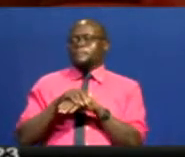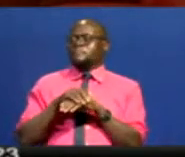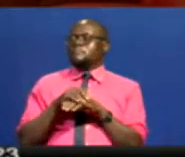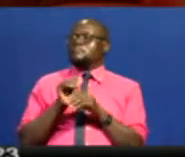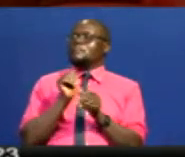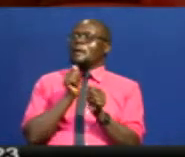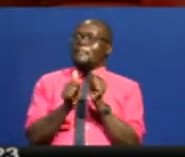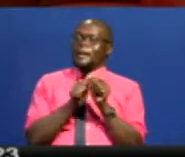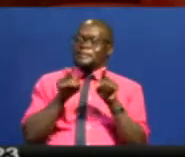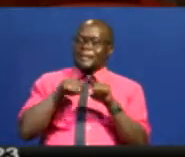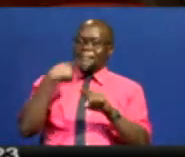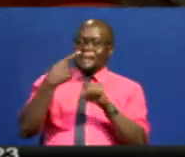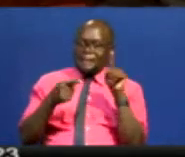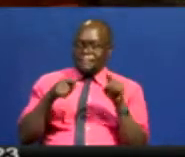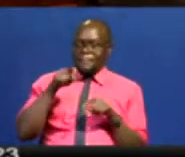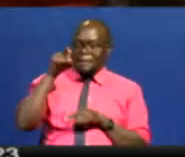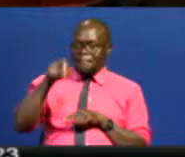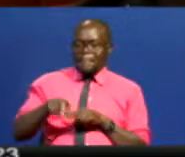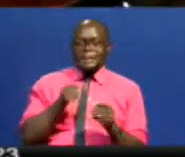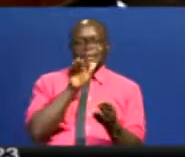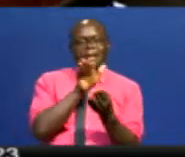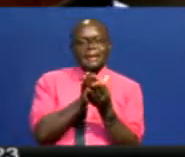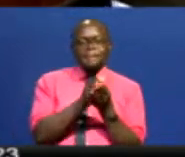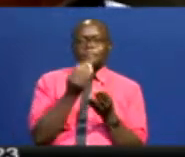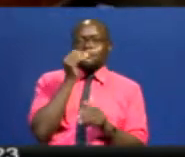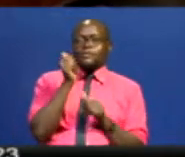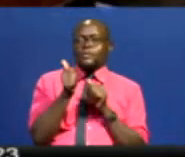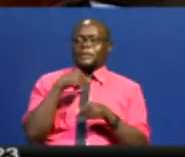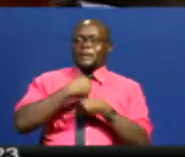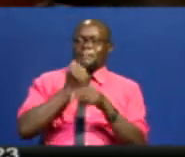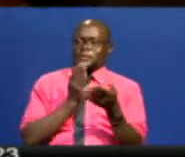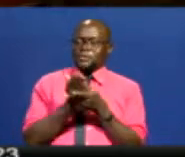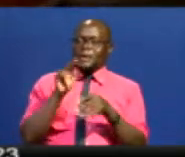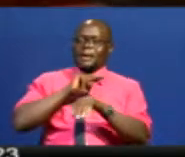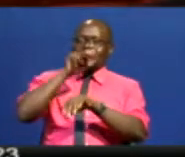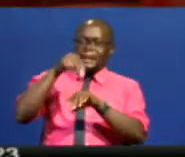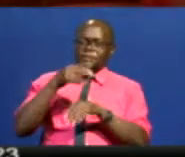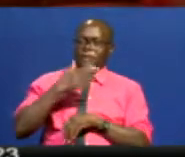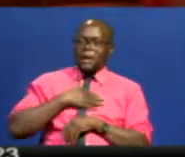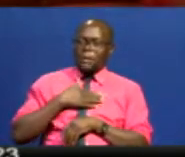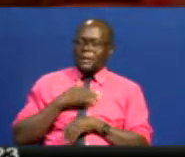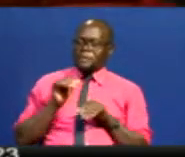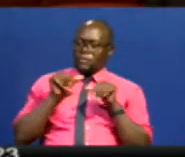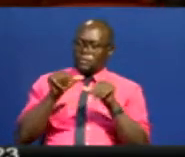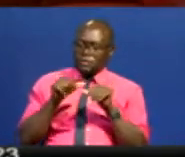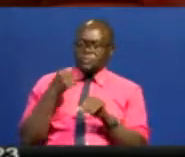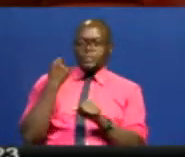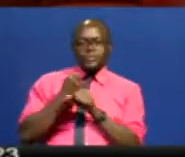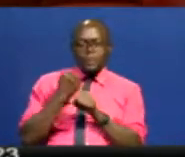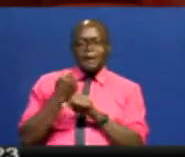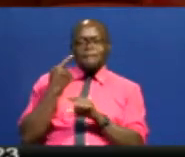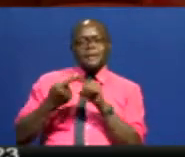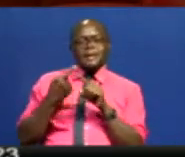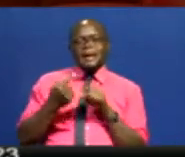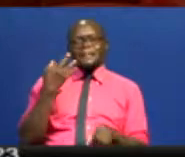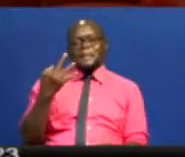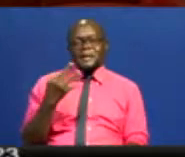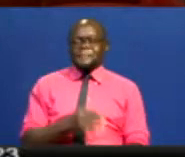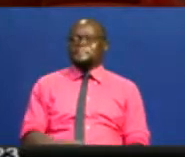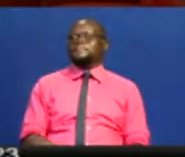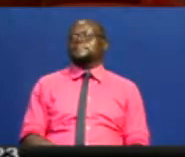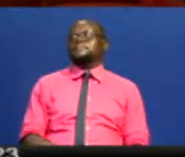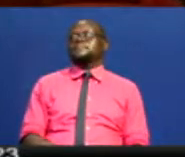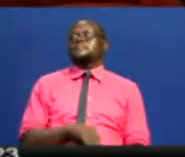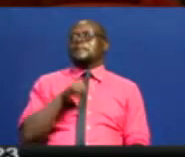year, we should store food that can keep our nation for a period of more than 3 years. Secondly, we also